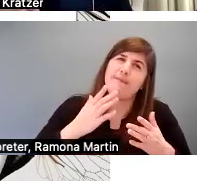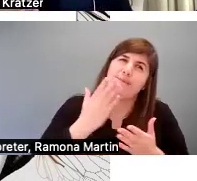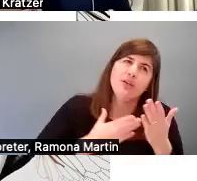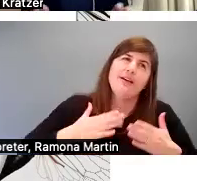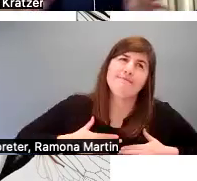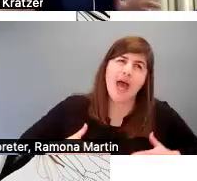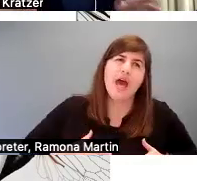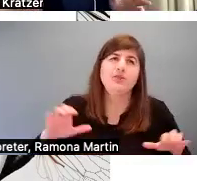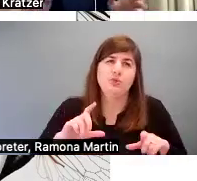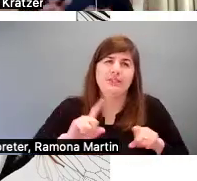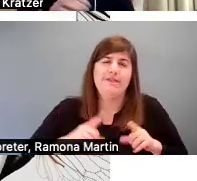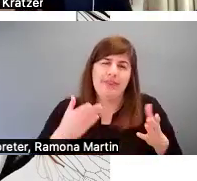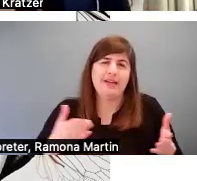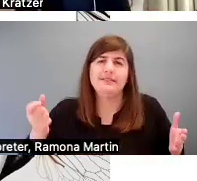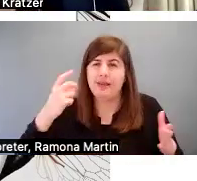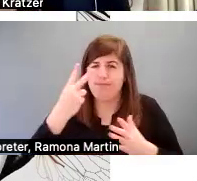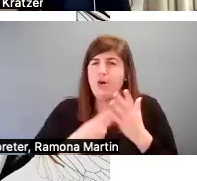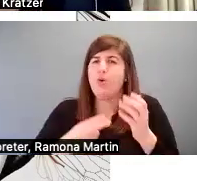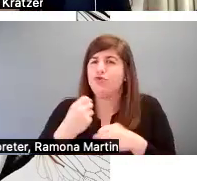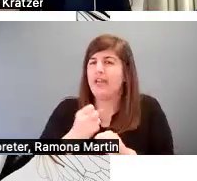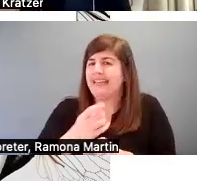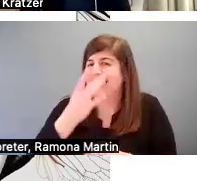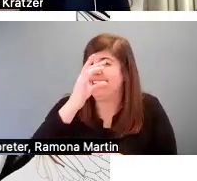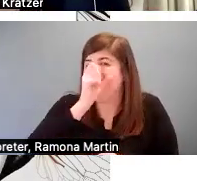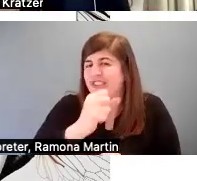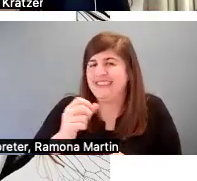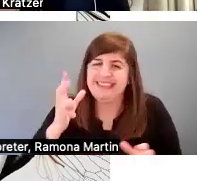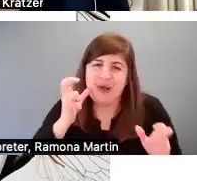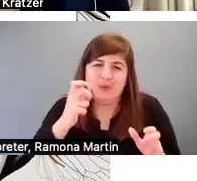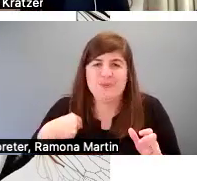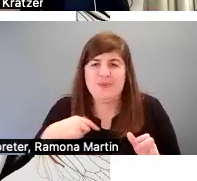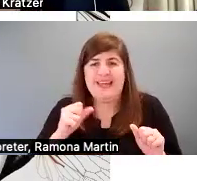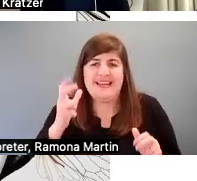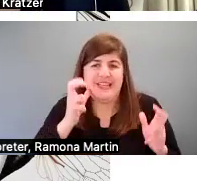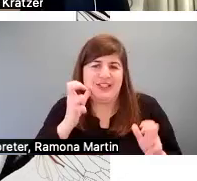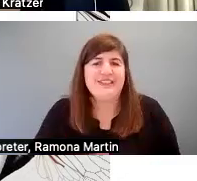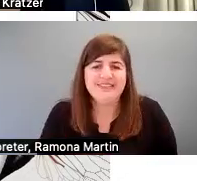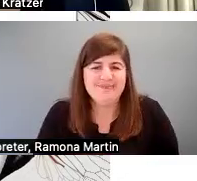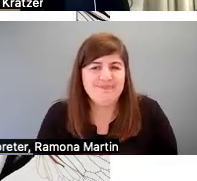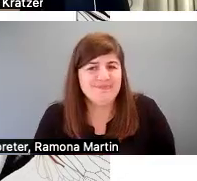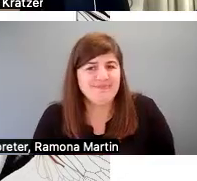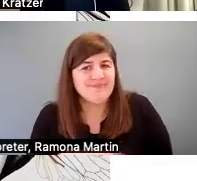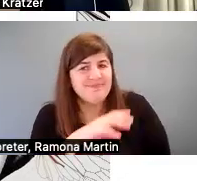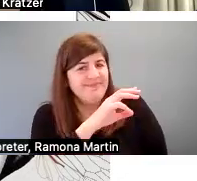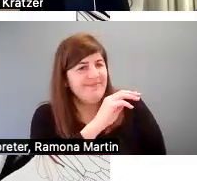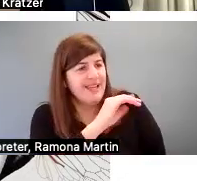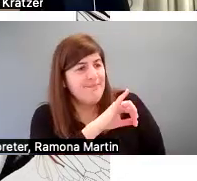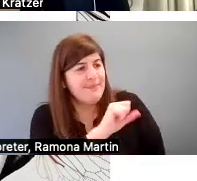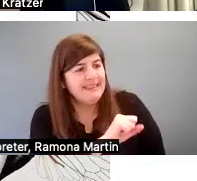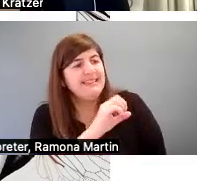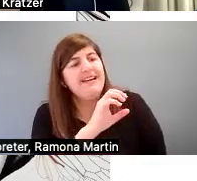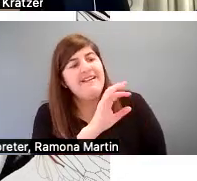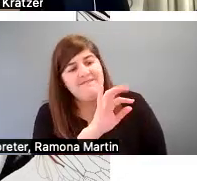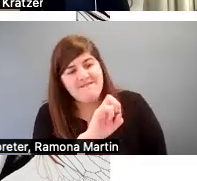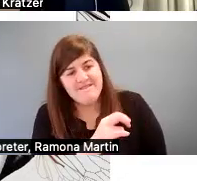different things, but both create interesting sounds that we can hear. Cool, thanks. Mrs. Faye Gilmore's third grade class